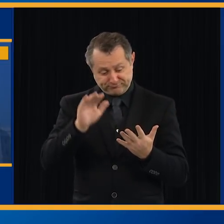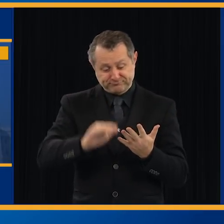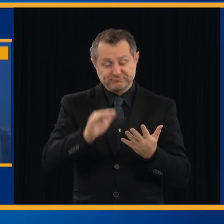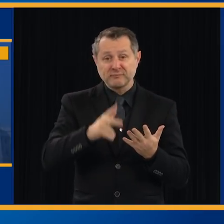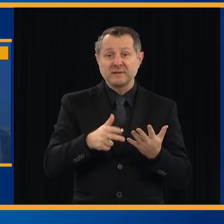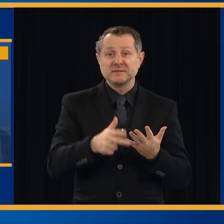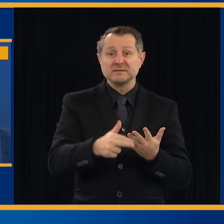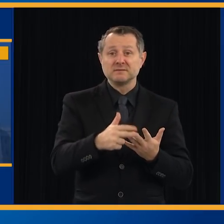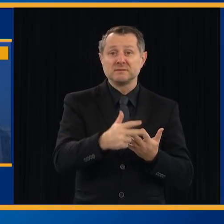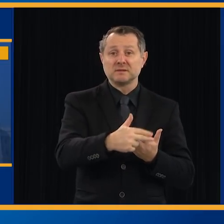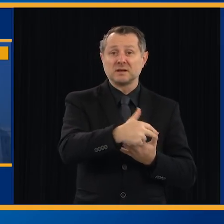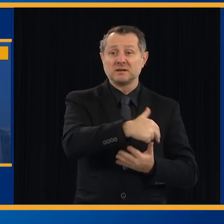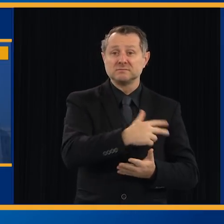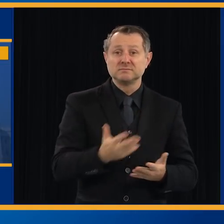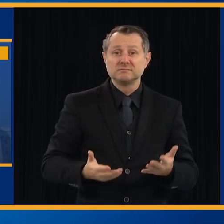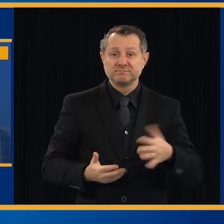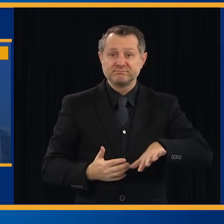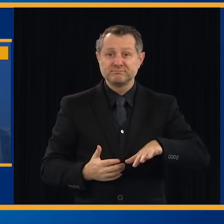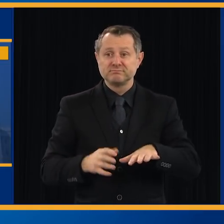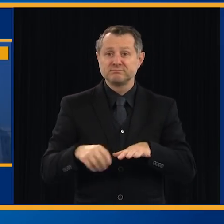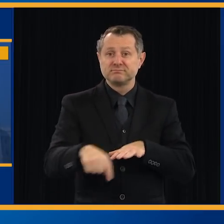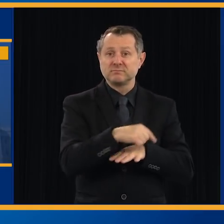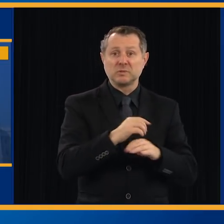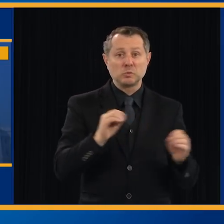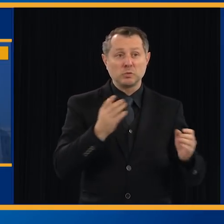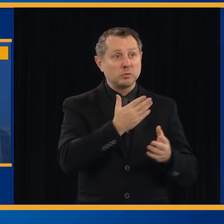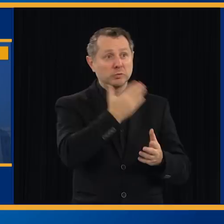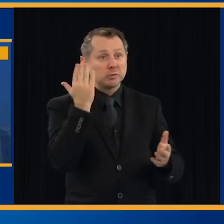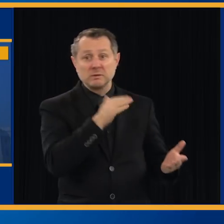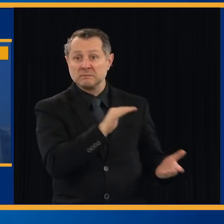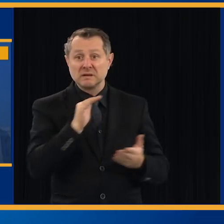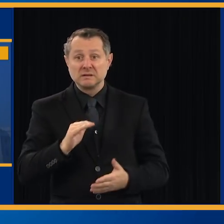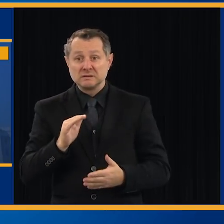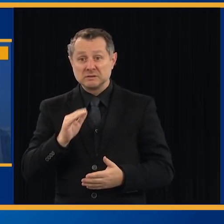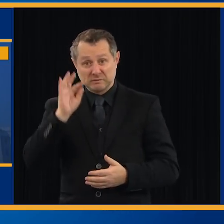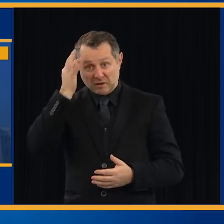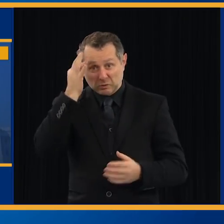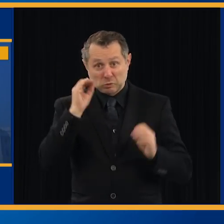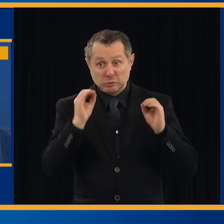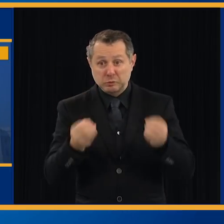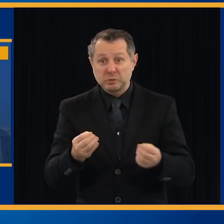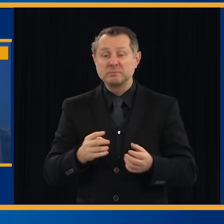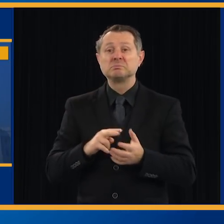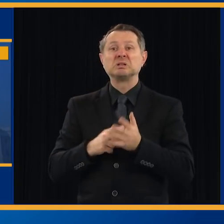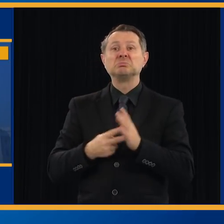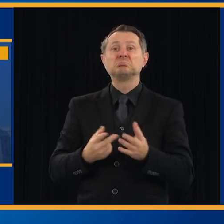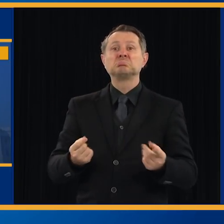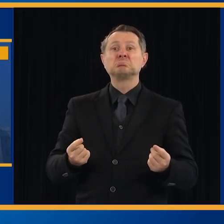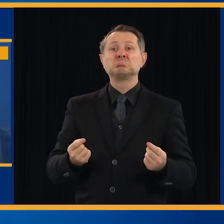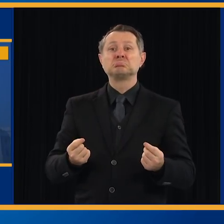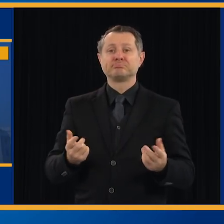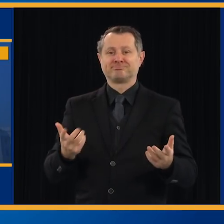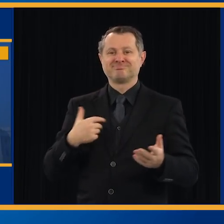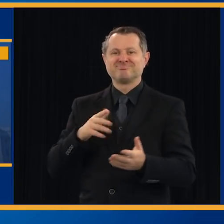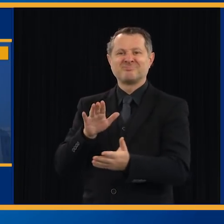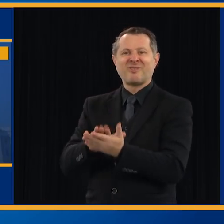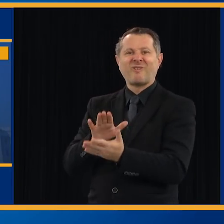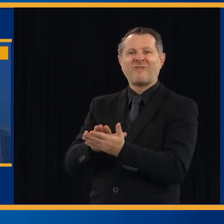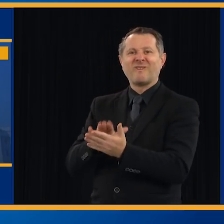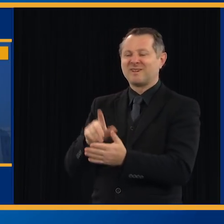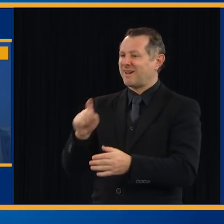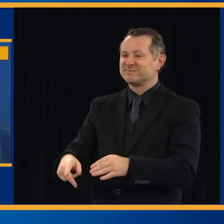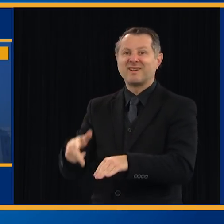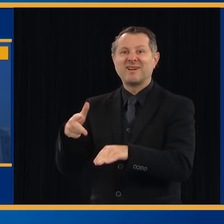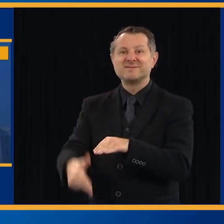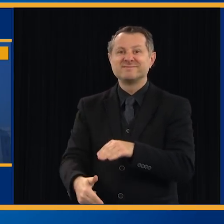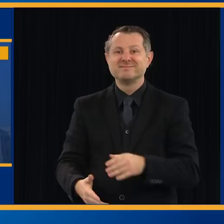we are funding. If we don't get federal assistance, you're looking at education cuts